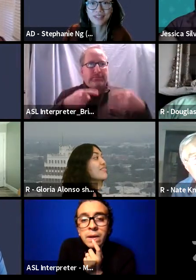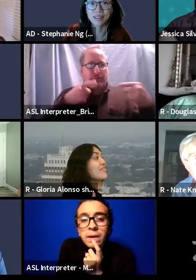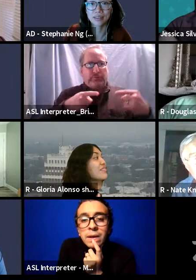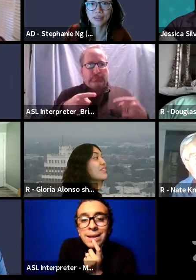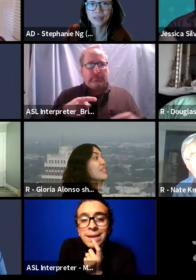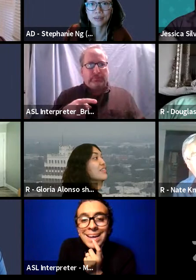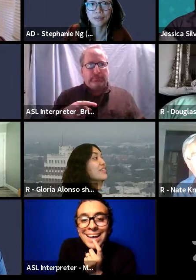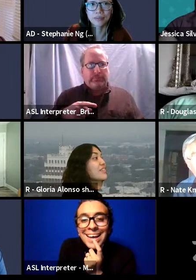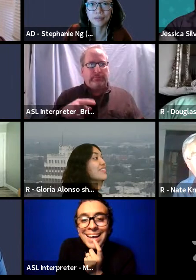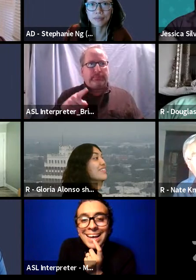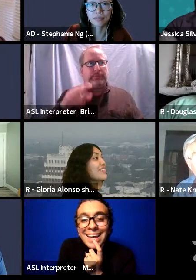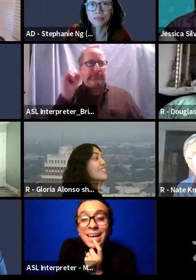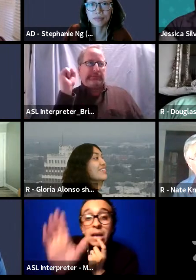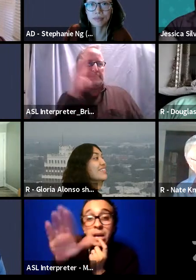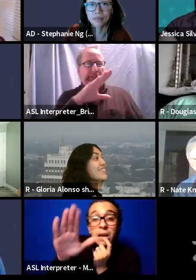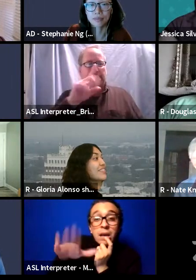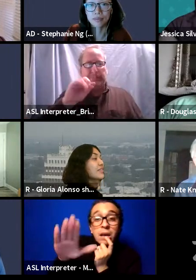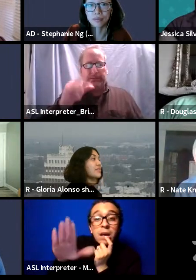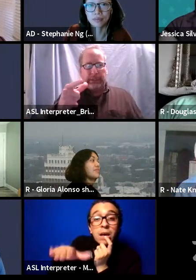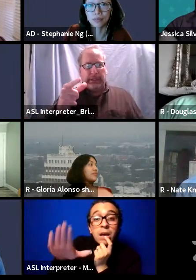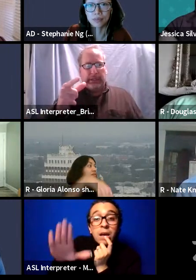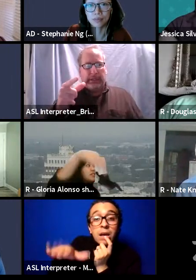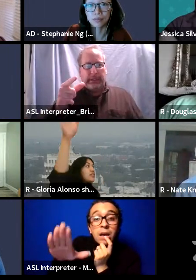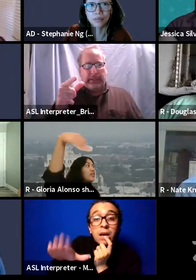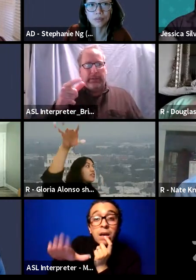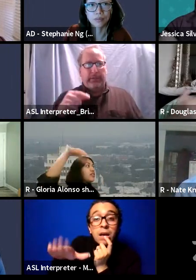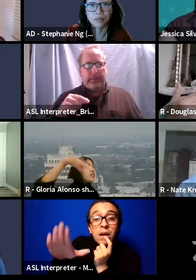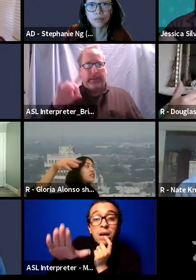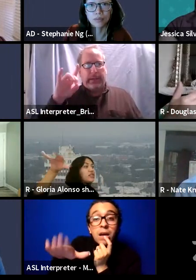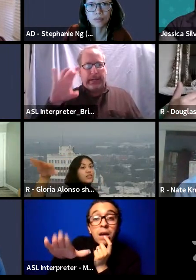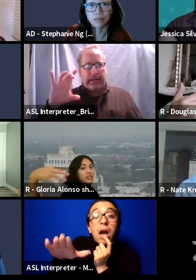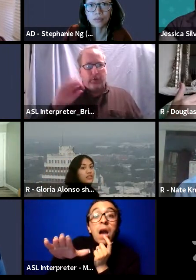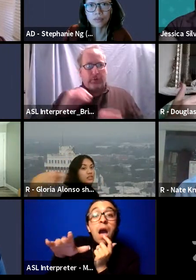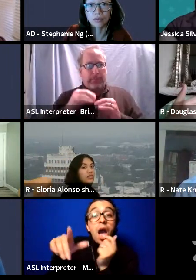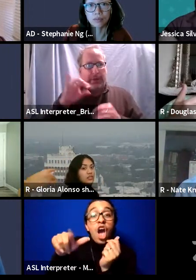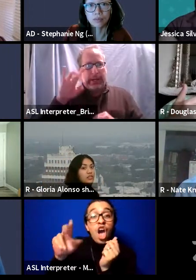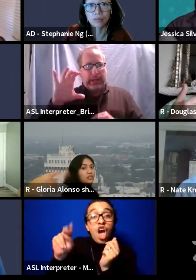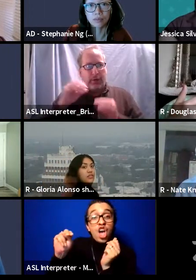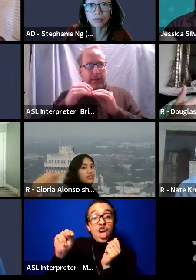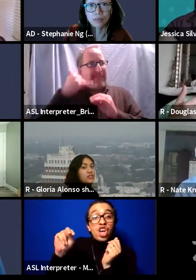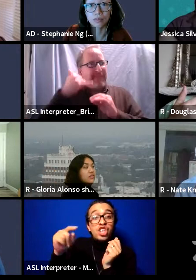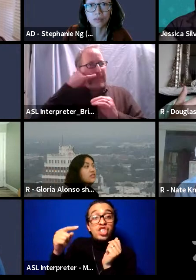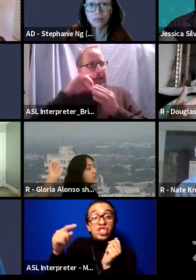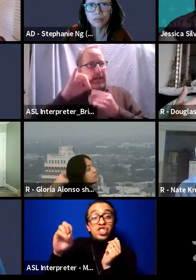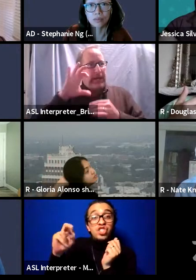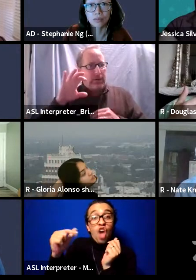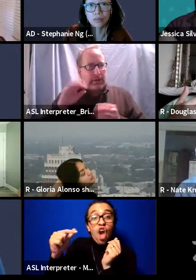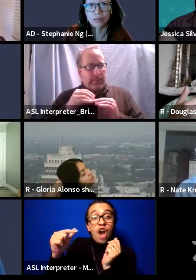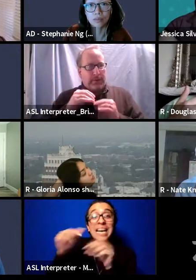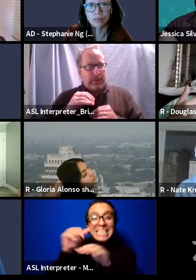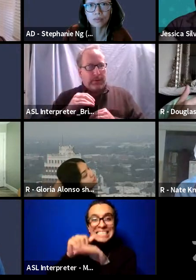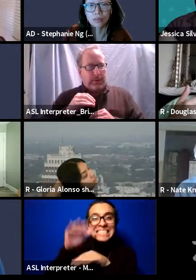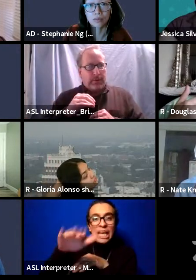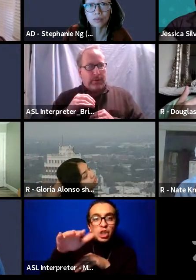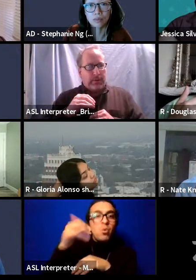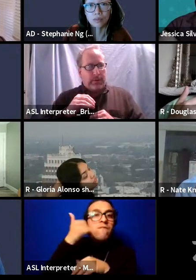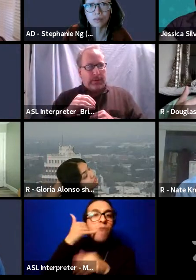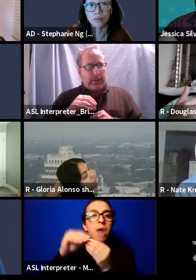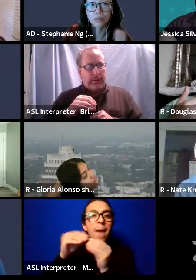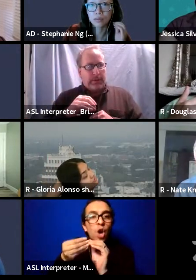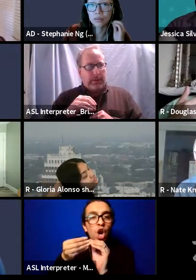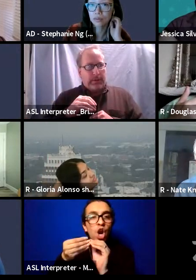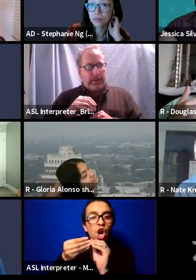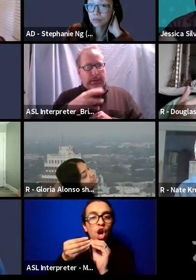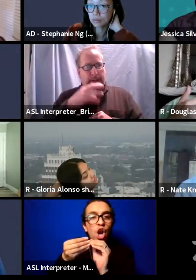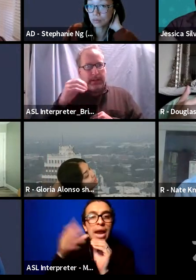Mark. I sent Douglas the 800 number as well as the meeting and the code. Let